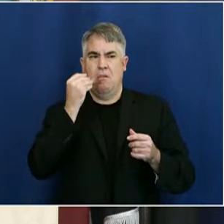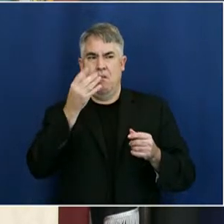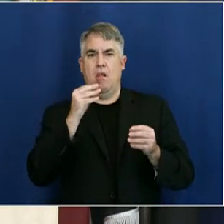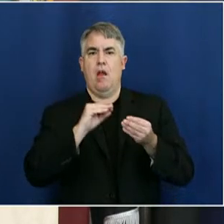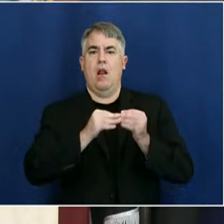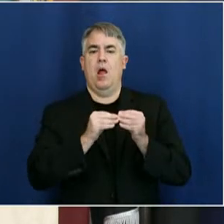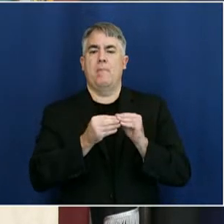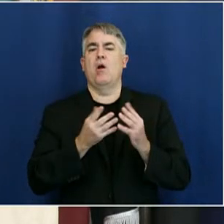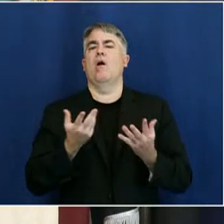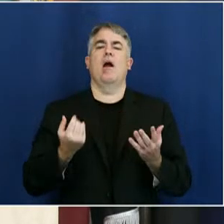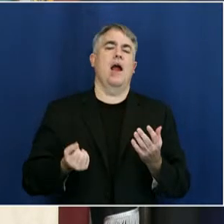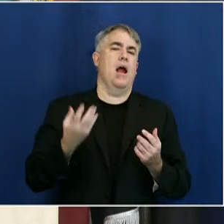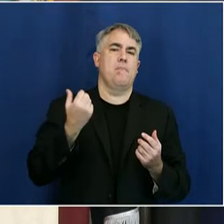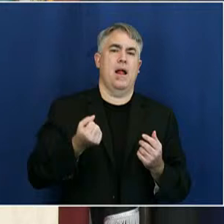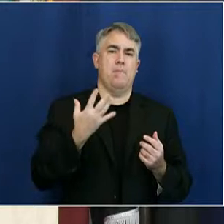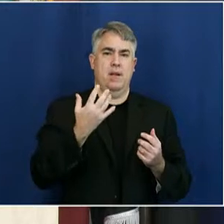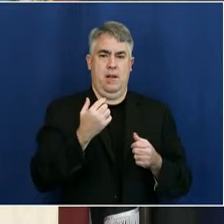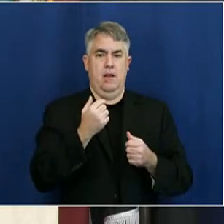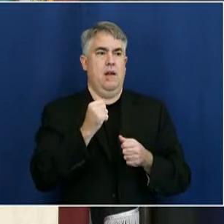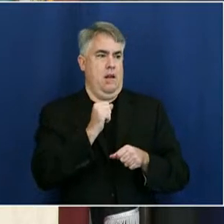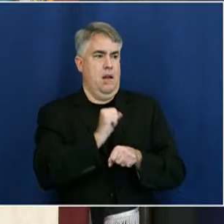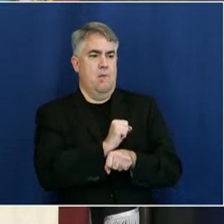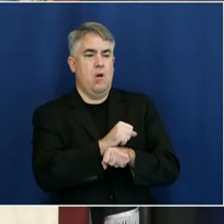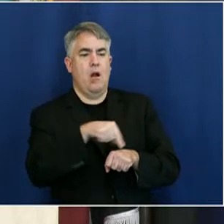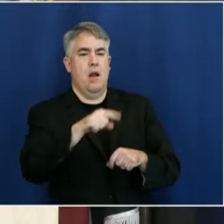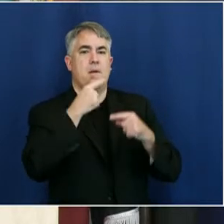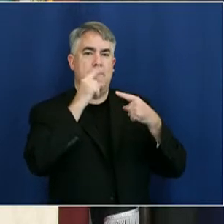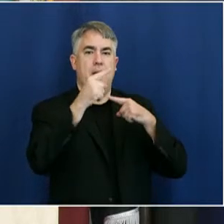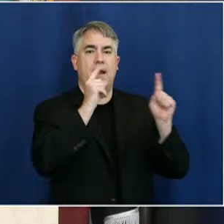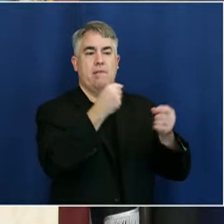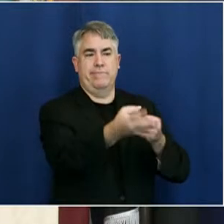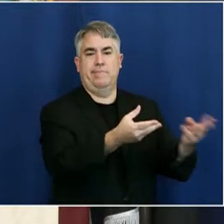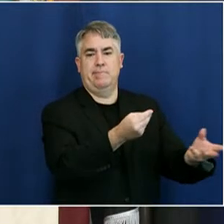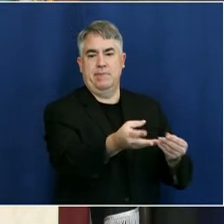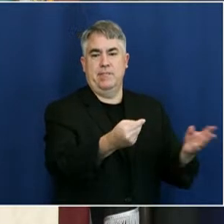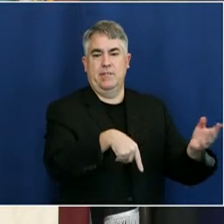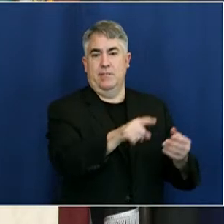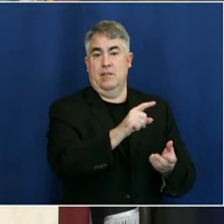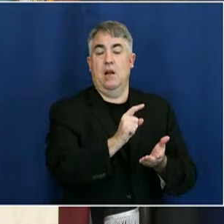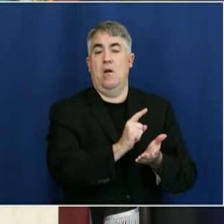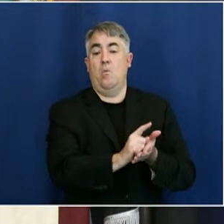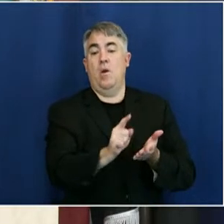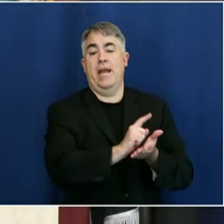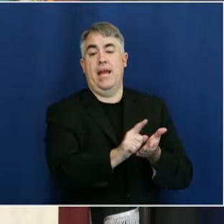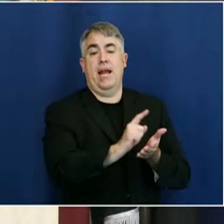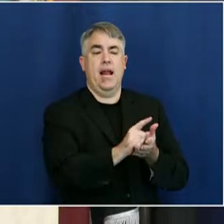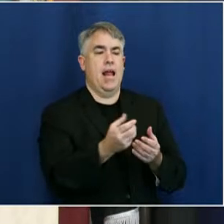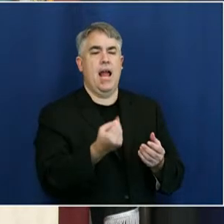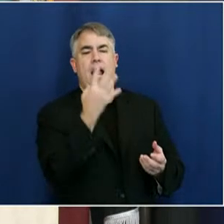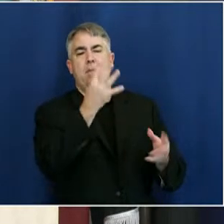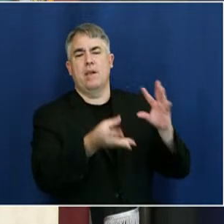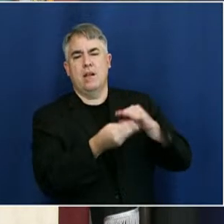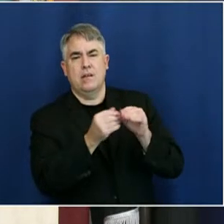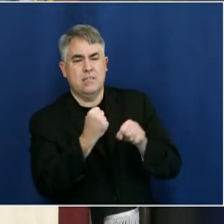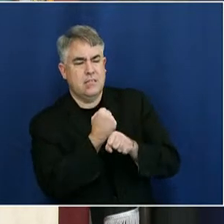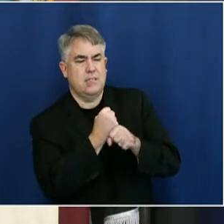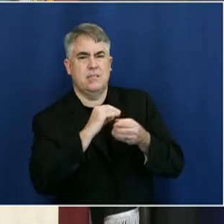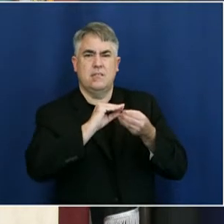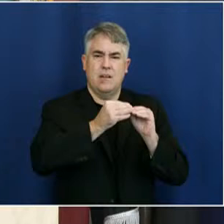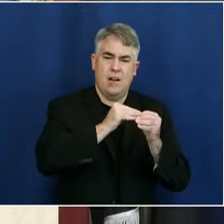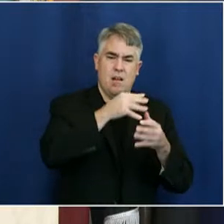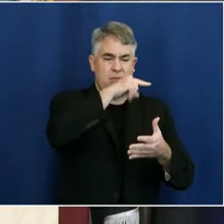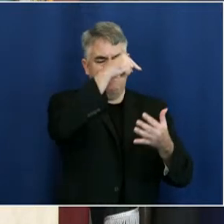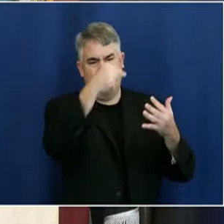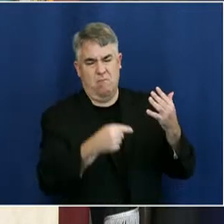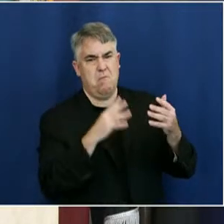groups have made, both in total and on a weekly basis, so we can show the impact of our efforts around doing it. These groups